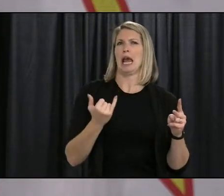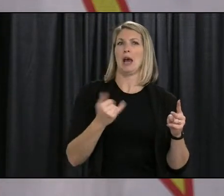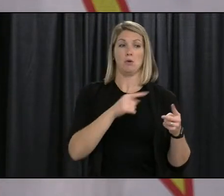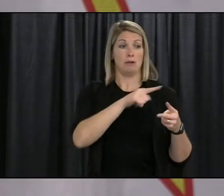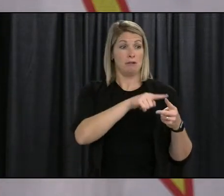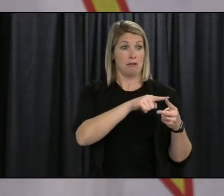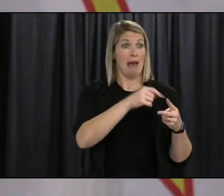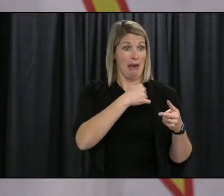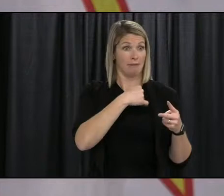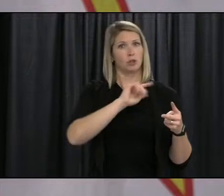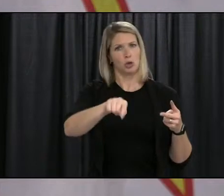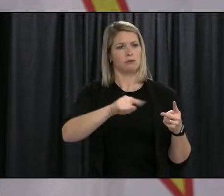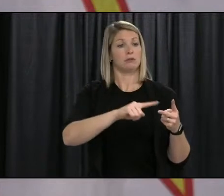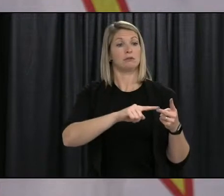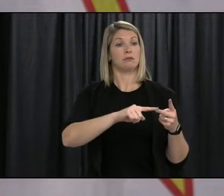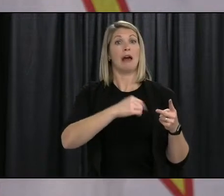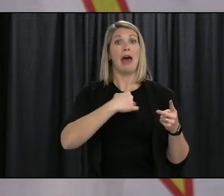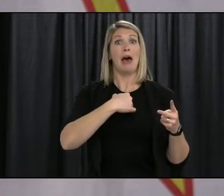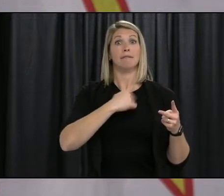the other